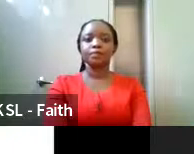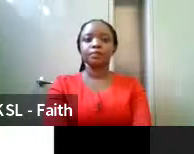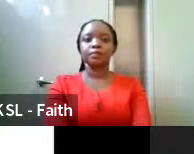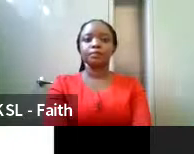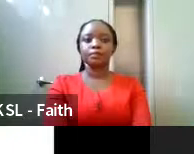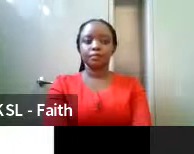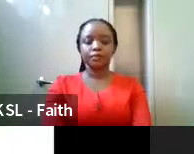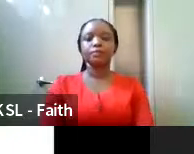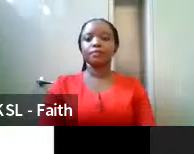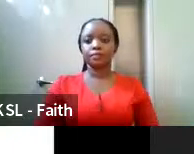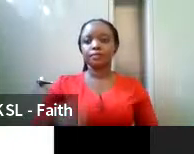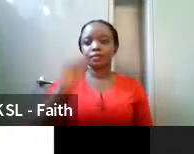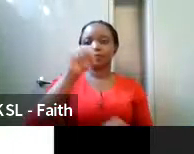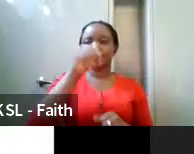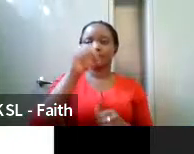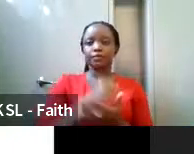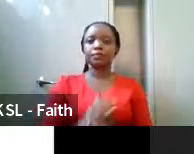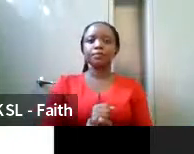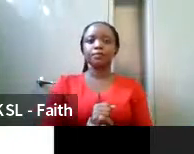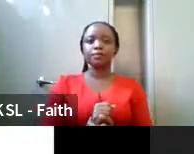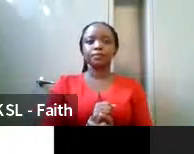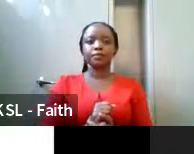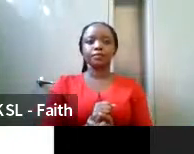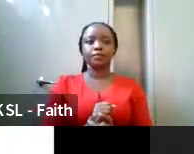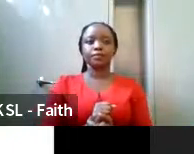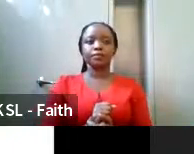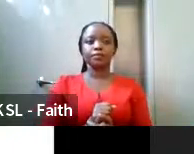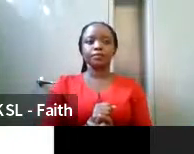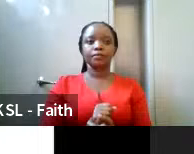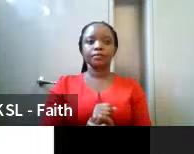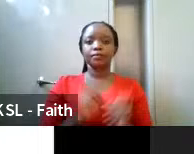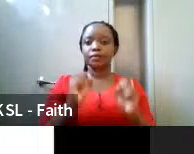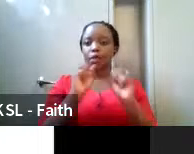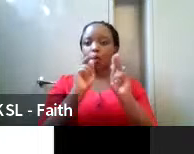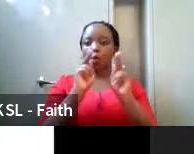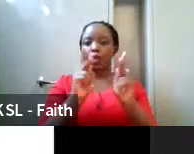Yes. Uh,